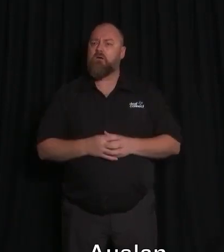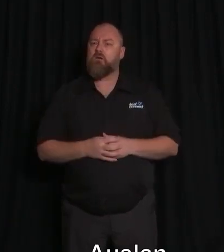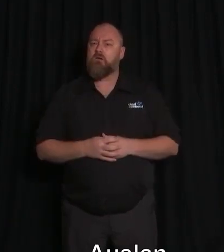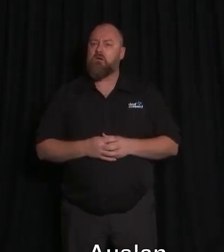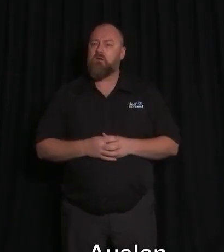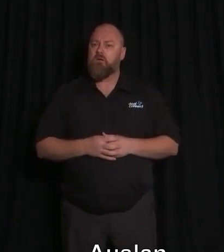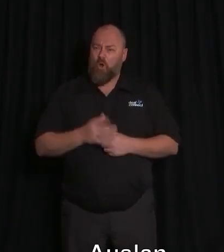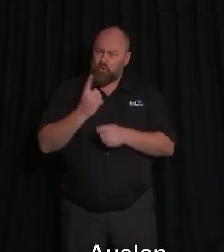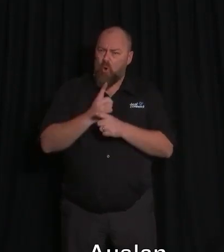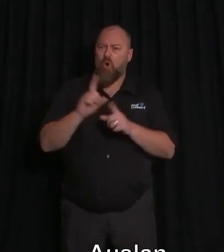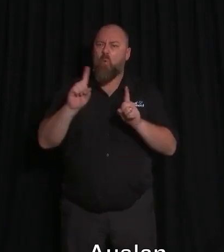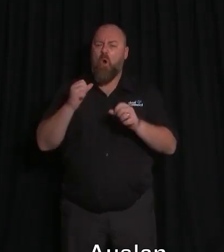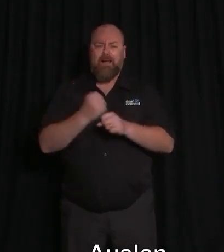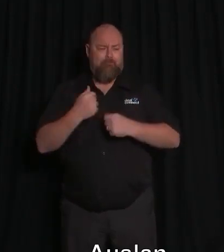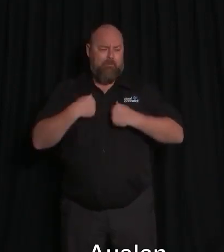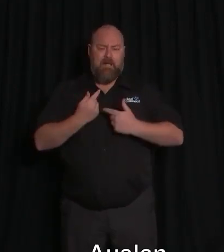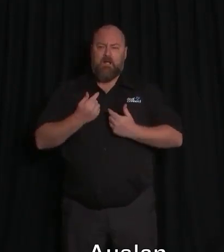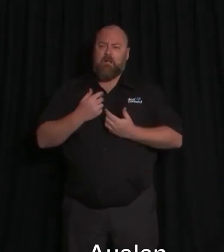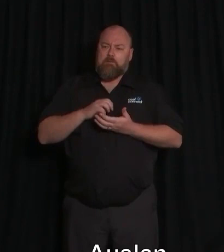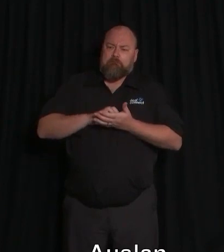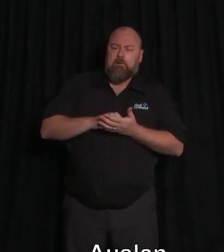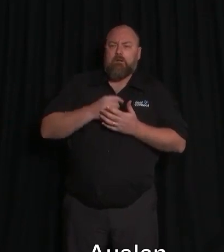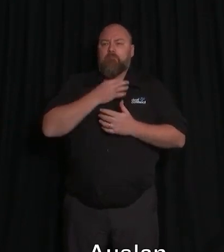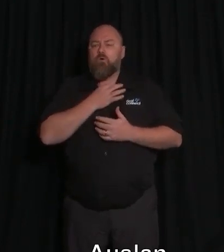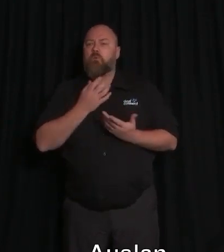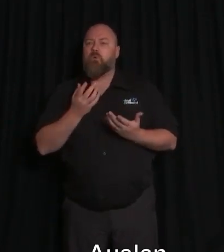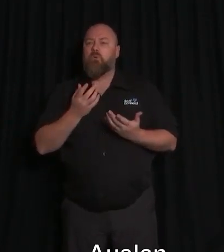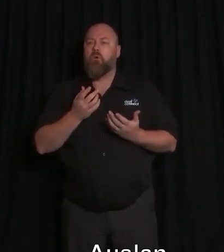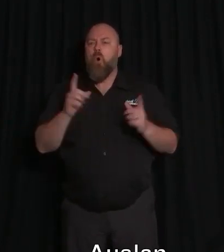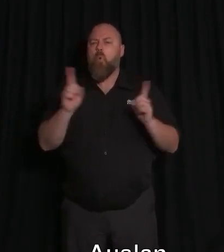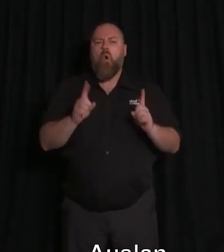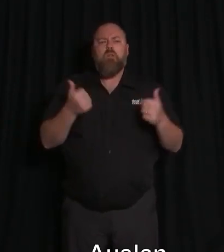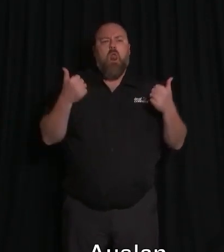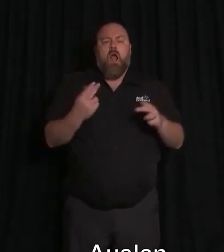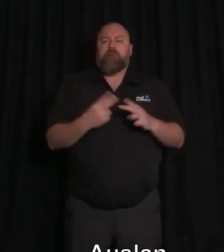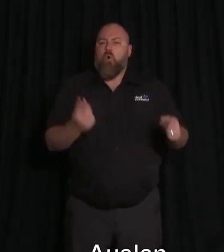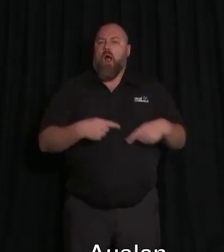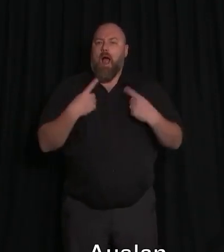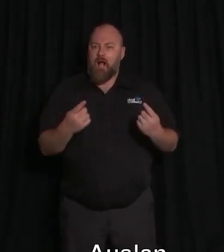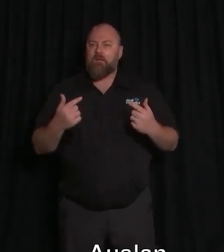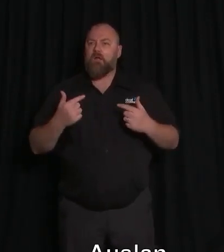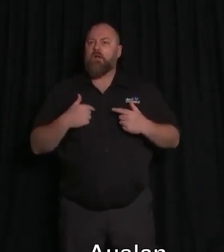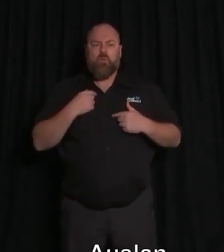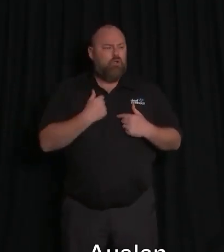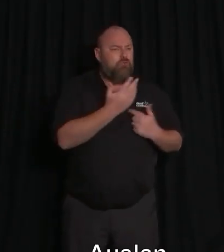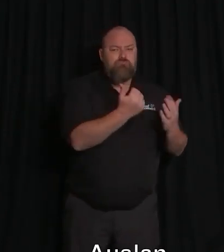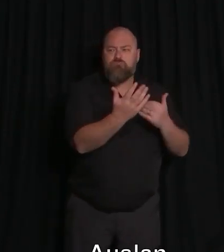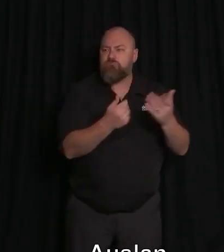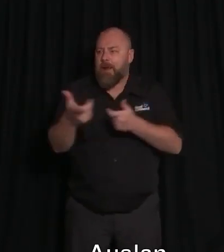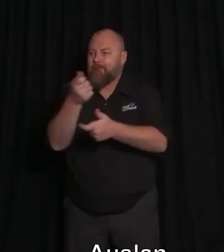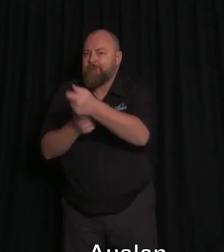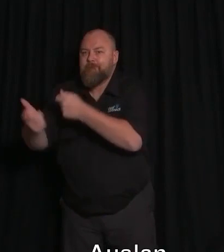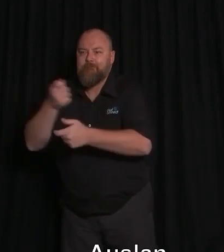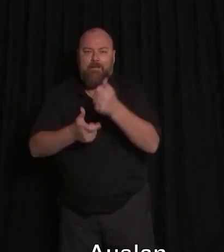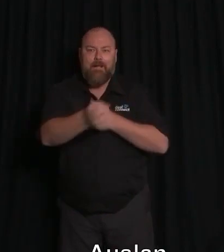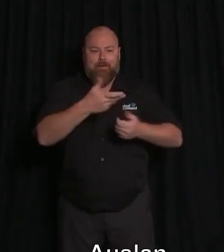us vulnerable. We should speak about what unites us with other people. We should gather power from those around us. We should